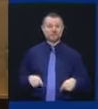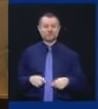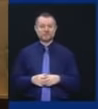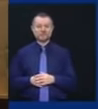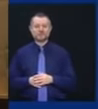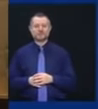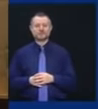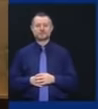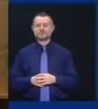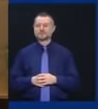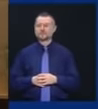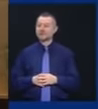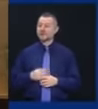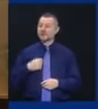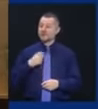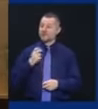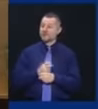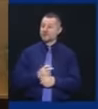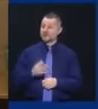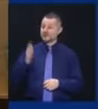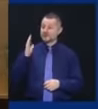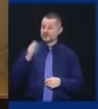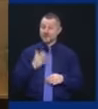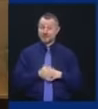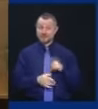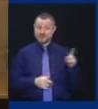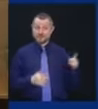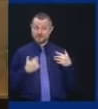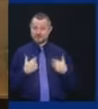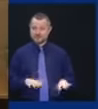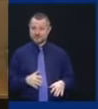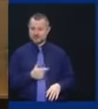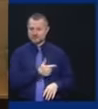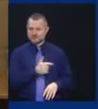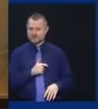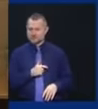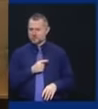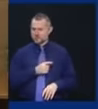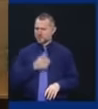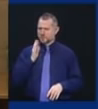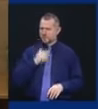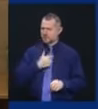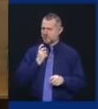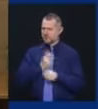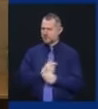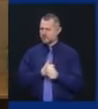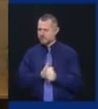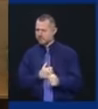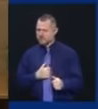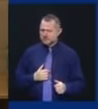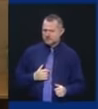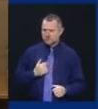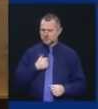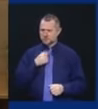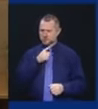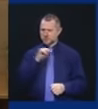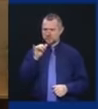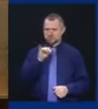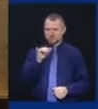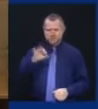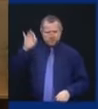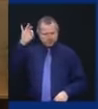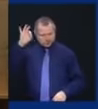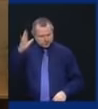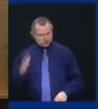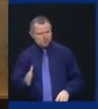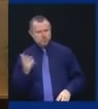You said it's hard to speak after Pastor Richardson. You preached this morning as well. I got a little Baptist minister in you. I see. You've been hanging out.